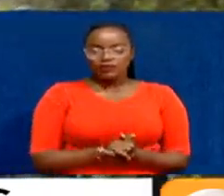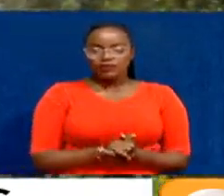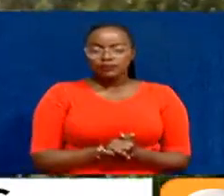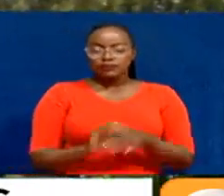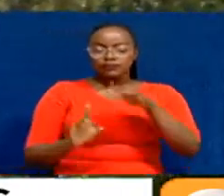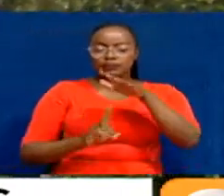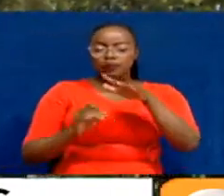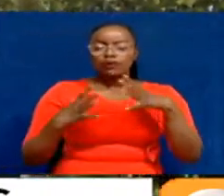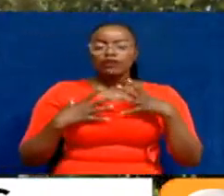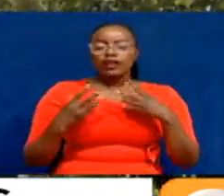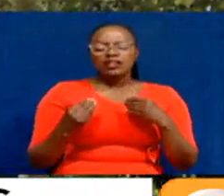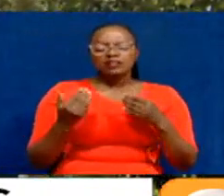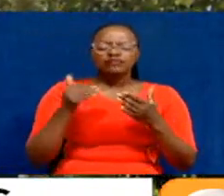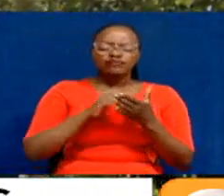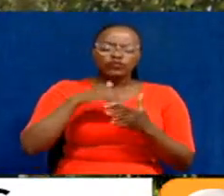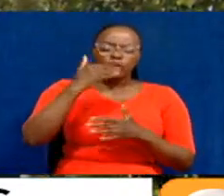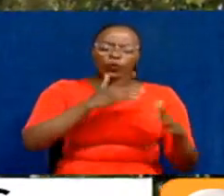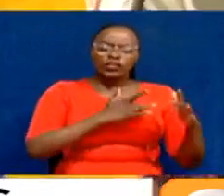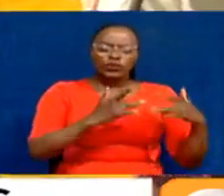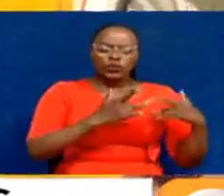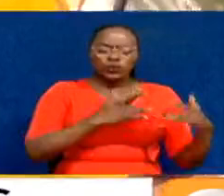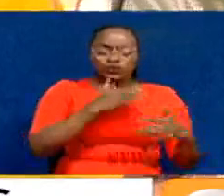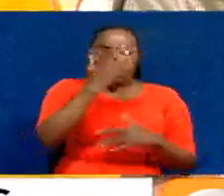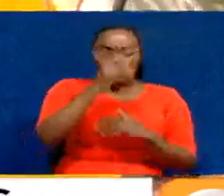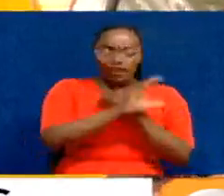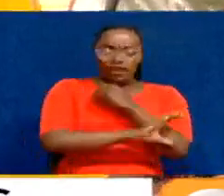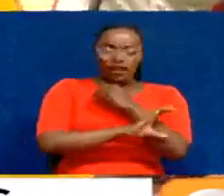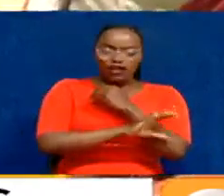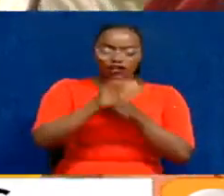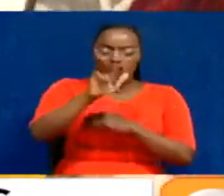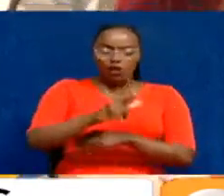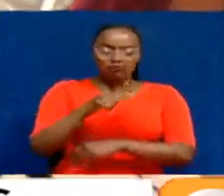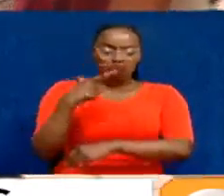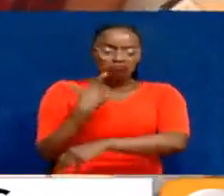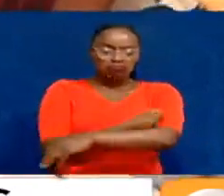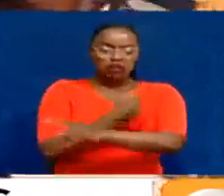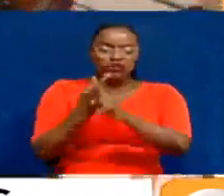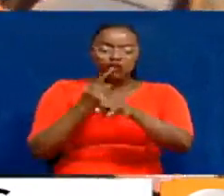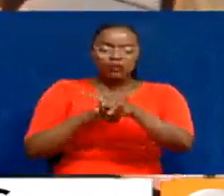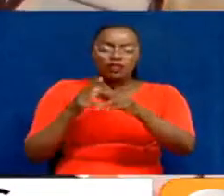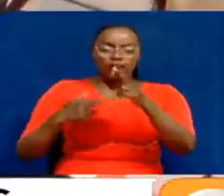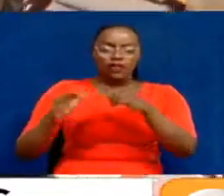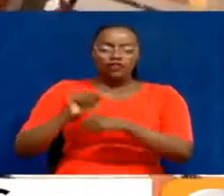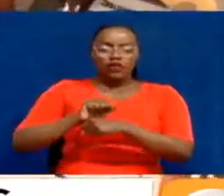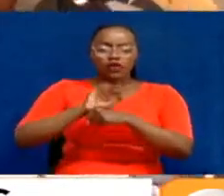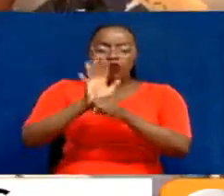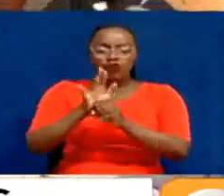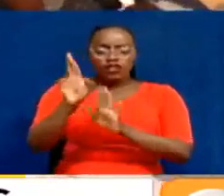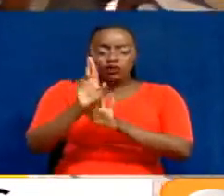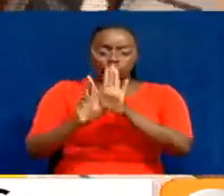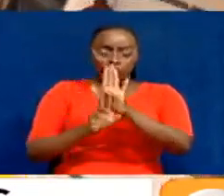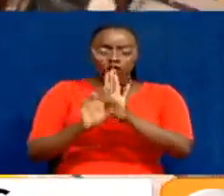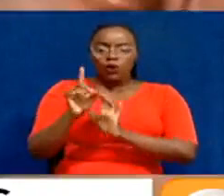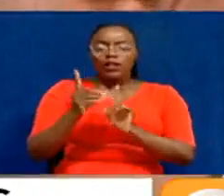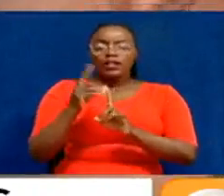The Ministry of Health has time and time again raised concern over the country's low vaccination uptake since its revision of the COVID-19 regulations